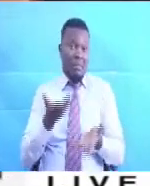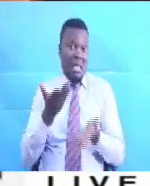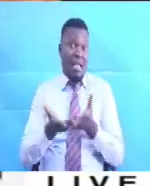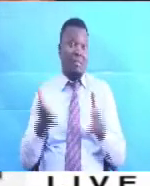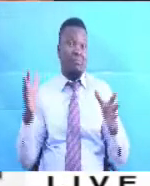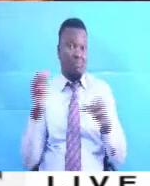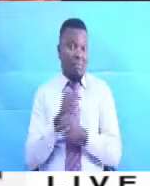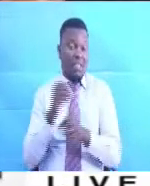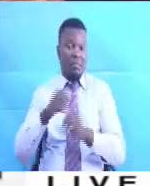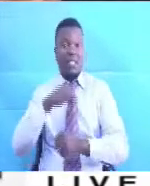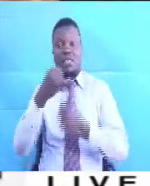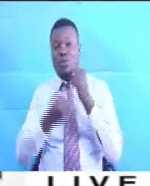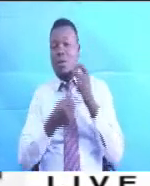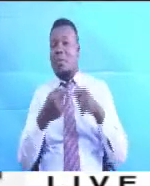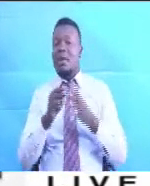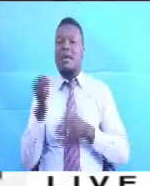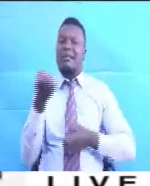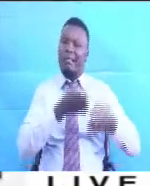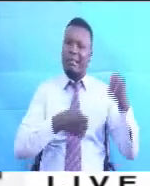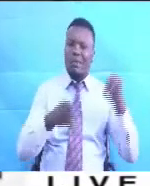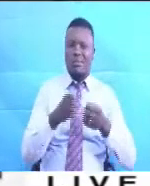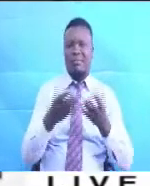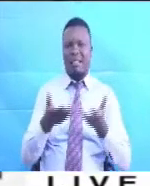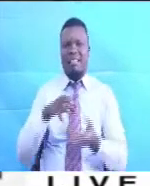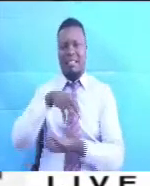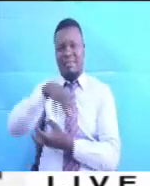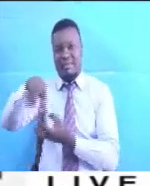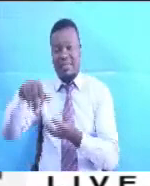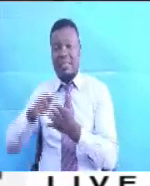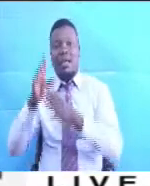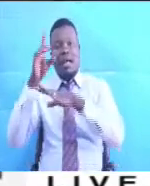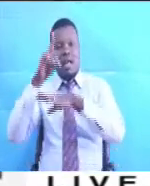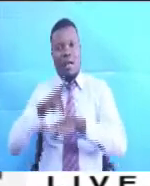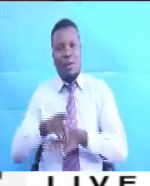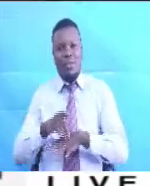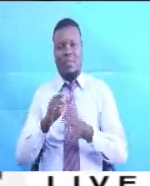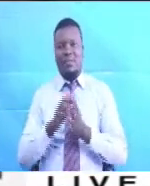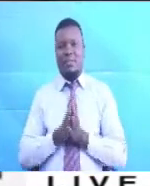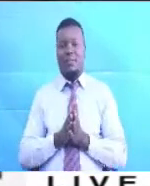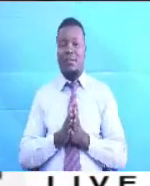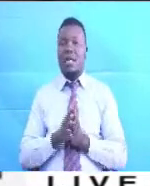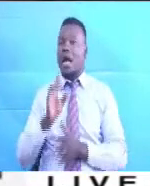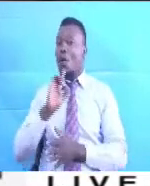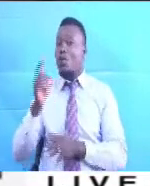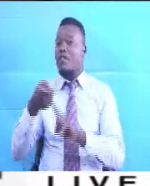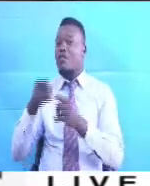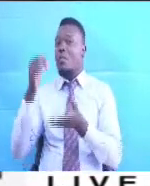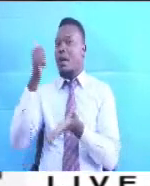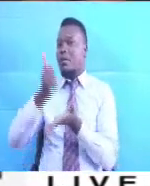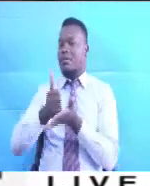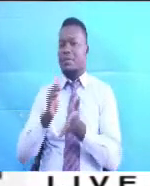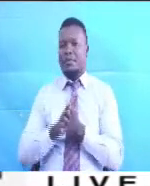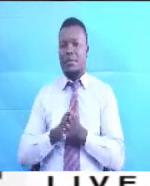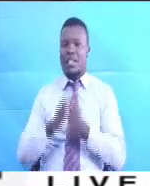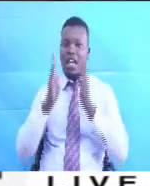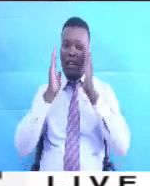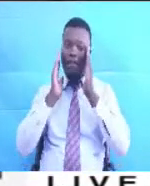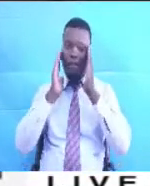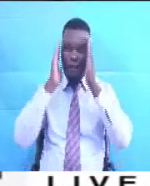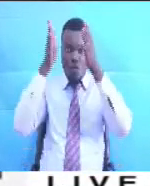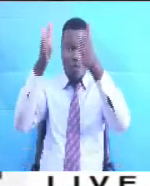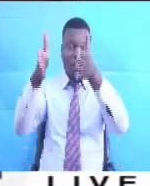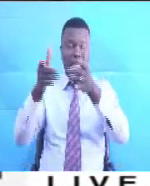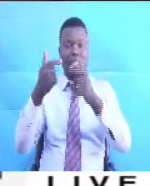the economy remains fragile, according to a warning from the bank. The forecast comes as